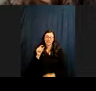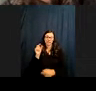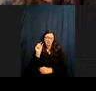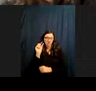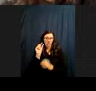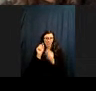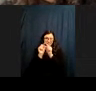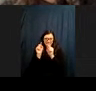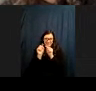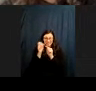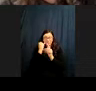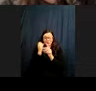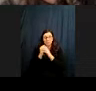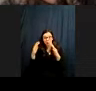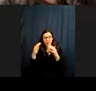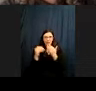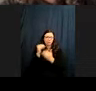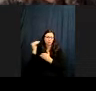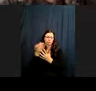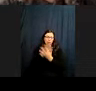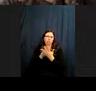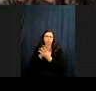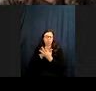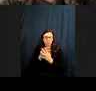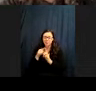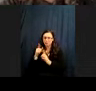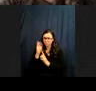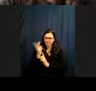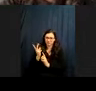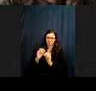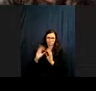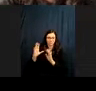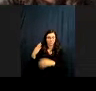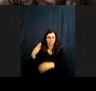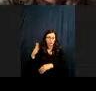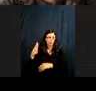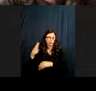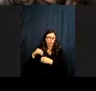it pixelates too much, you can see how striking the blues are in it,